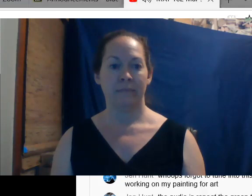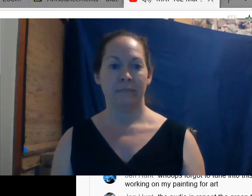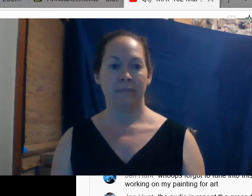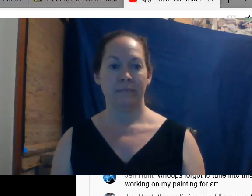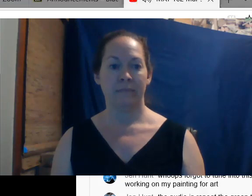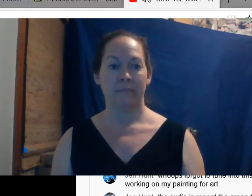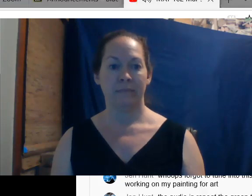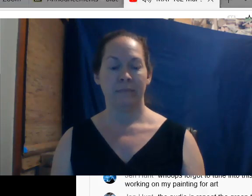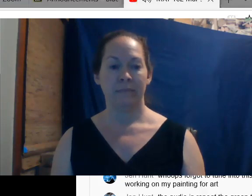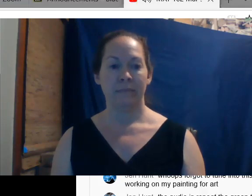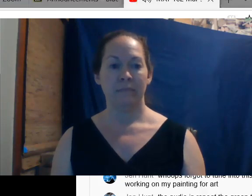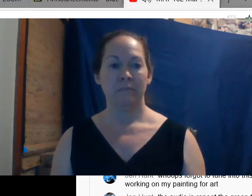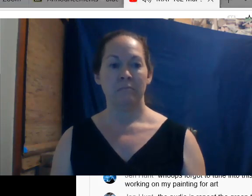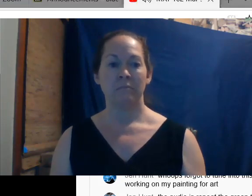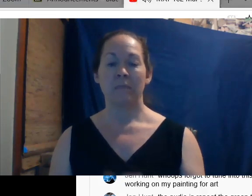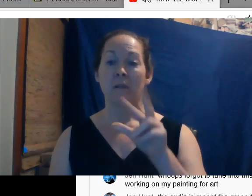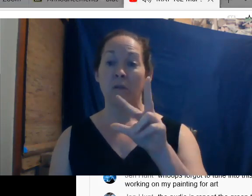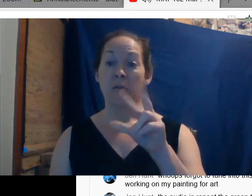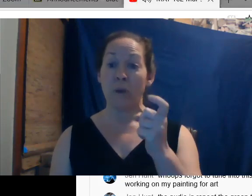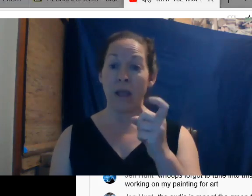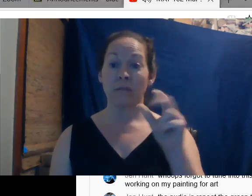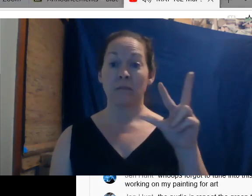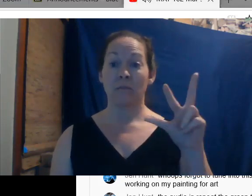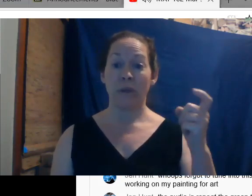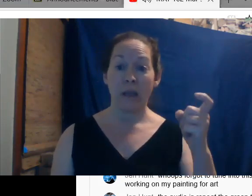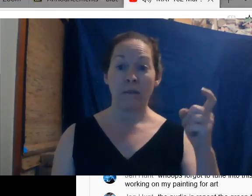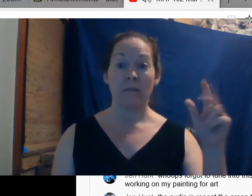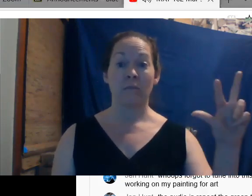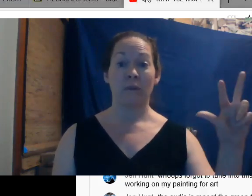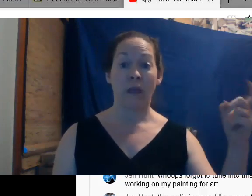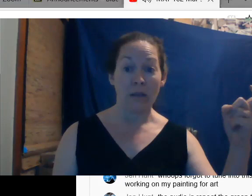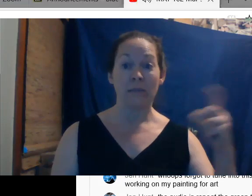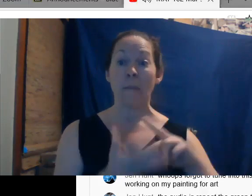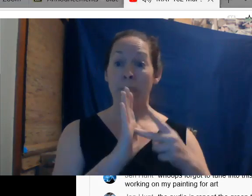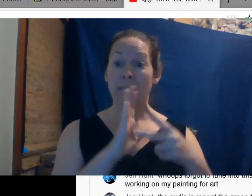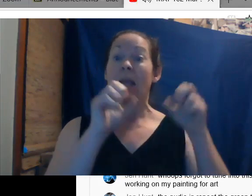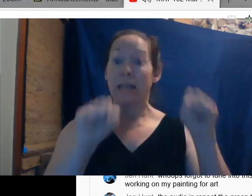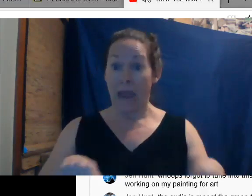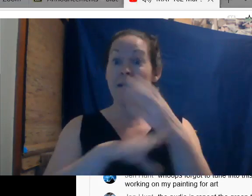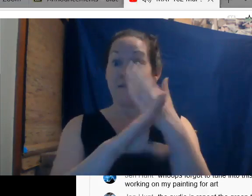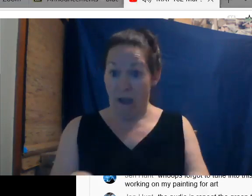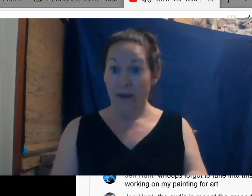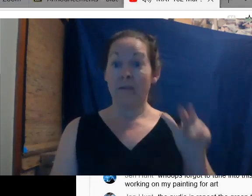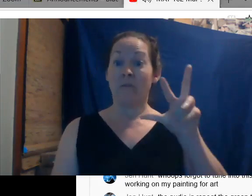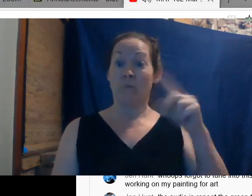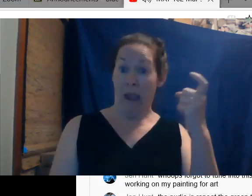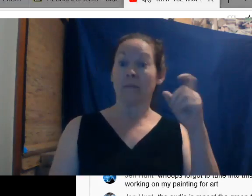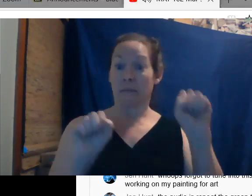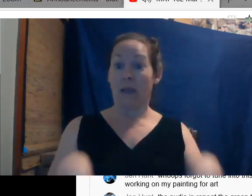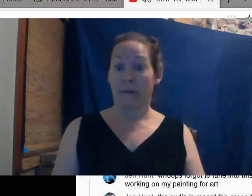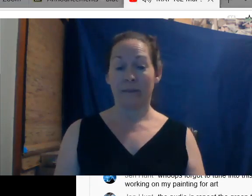All of these have a common factor of 3x, so I can divide by 3x. Right? Divide this by 3x.